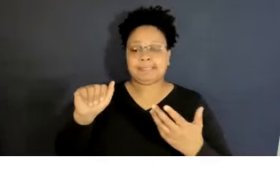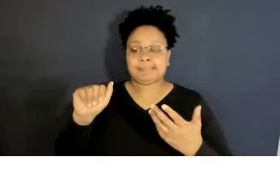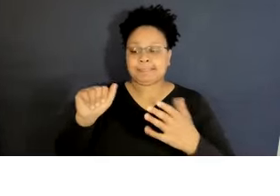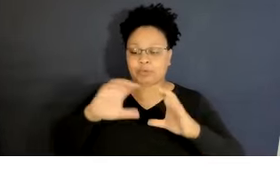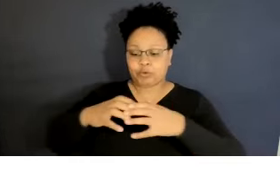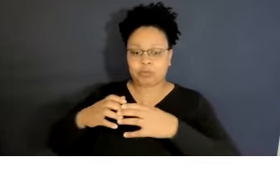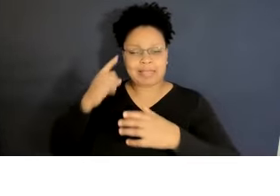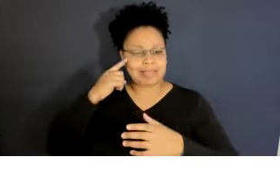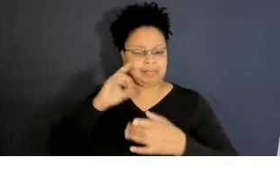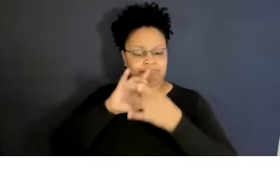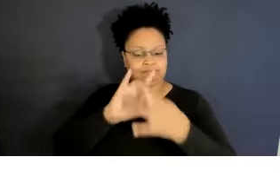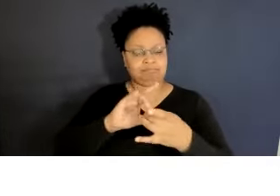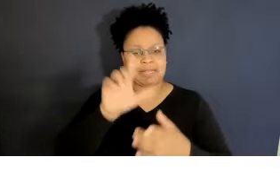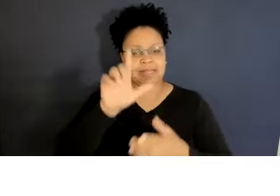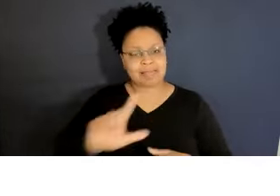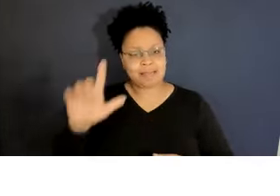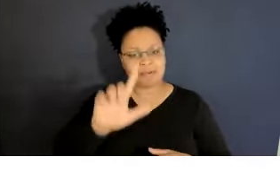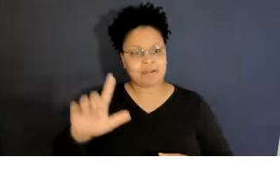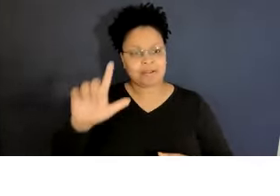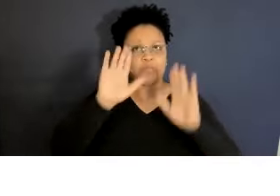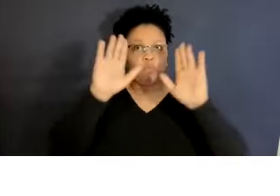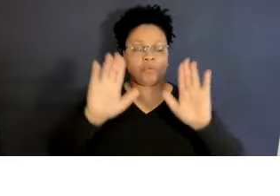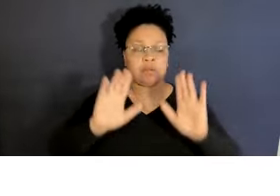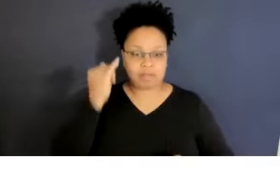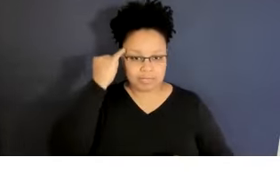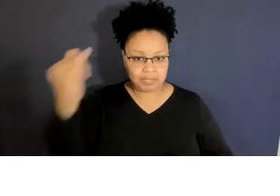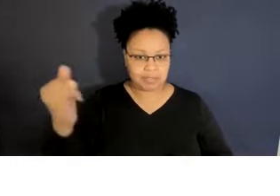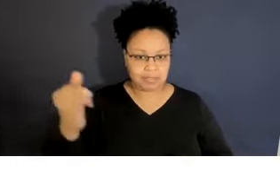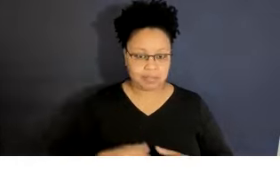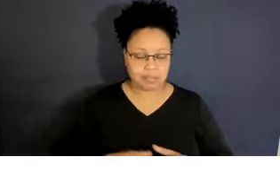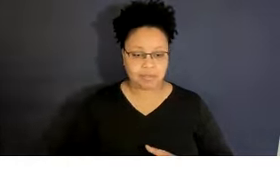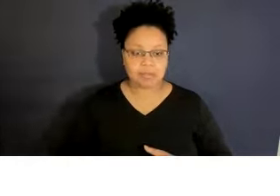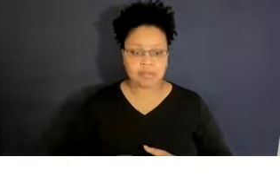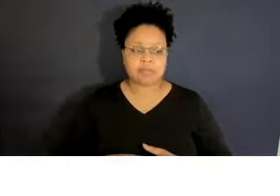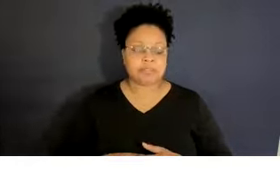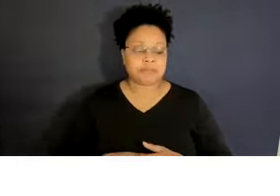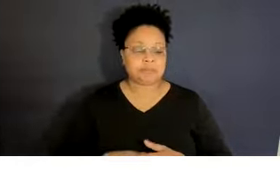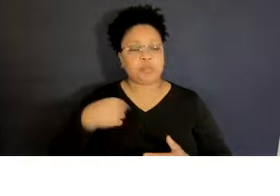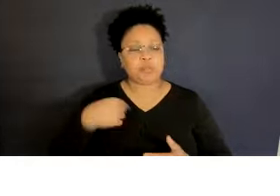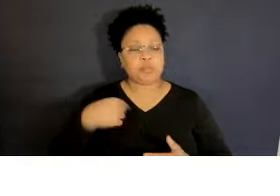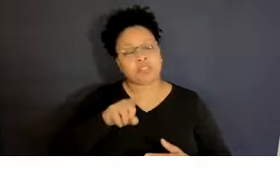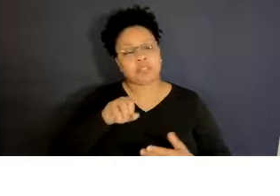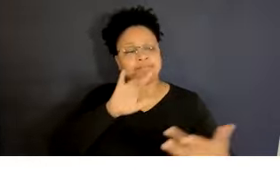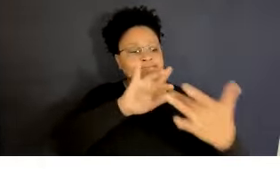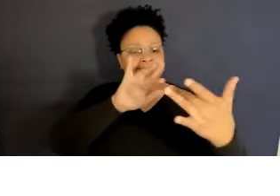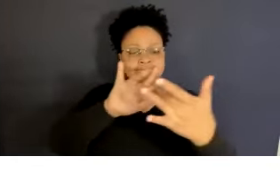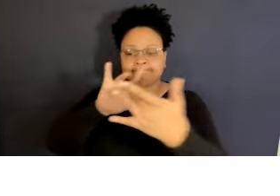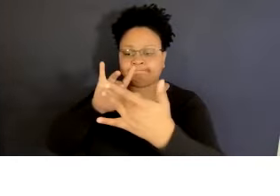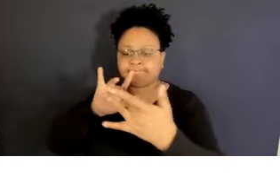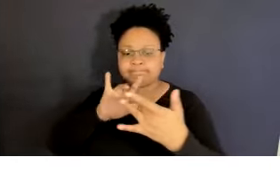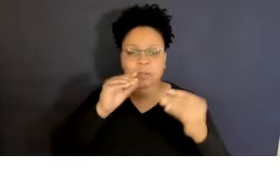a great idea, and it's something that we should be working more towards, is just reaching out to organizations and